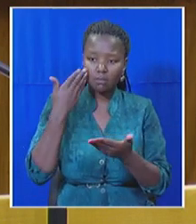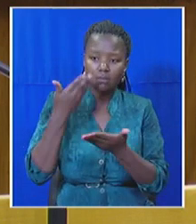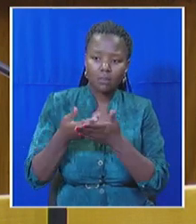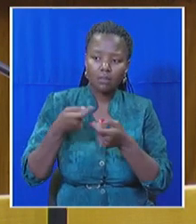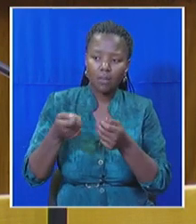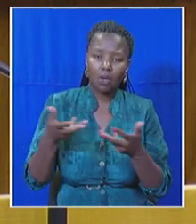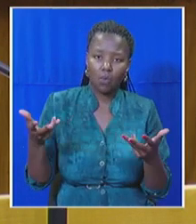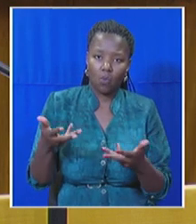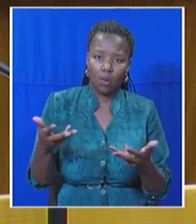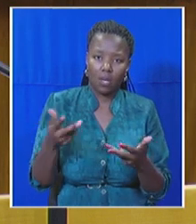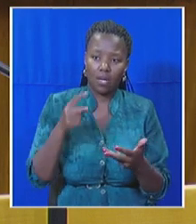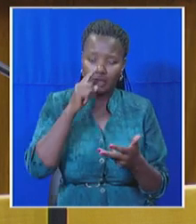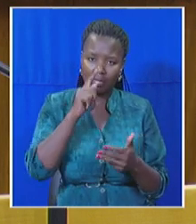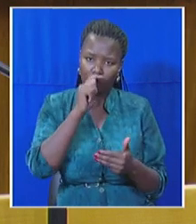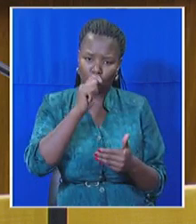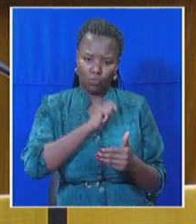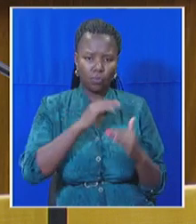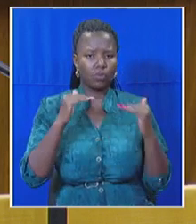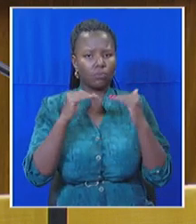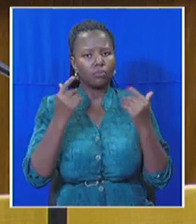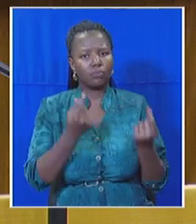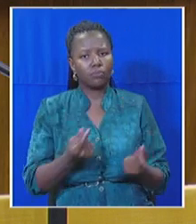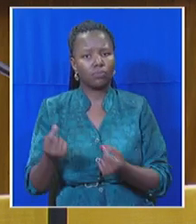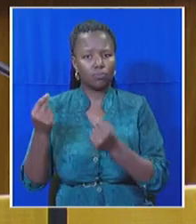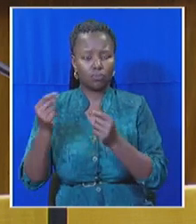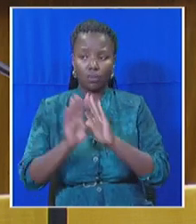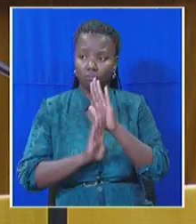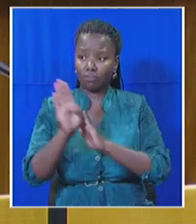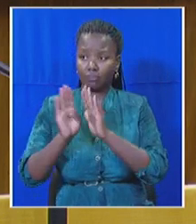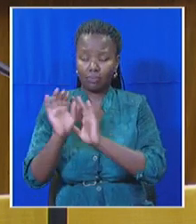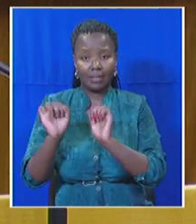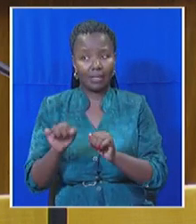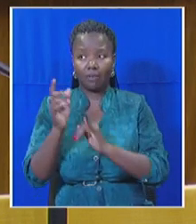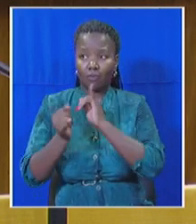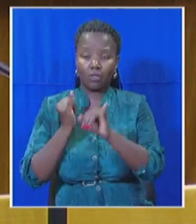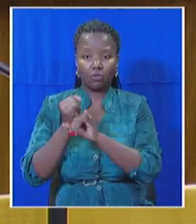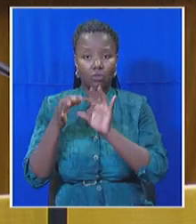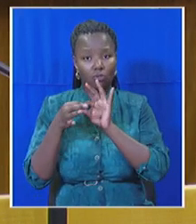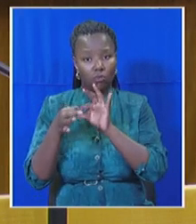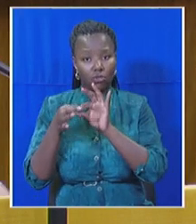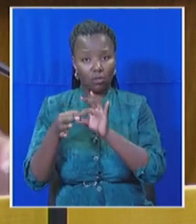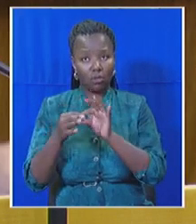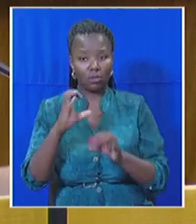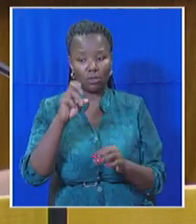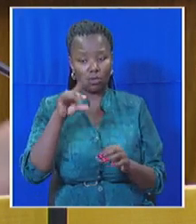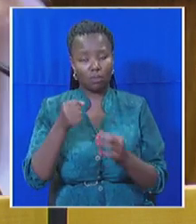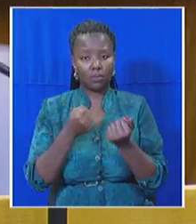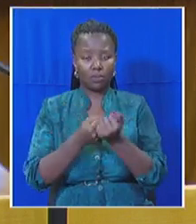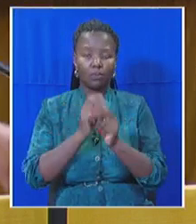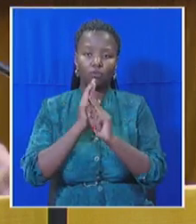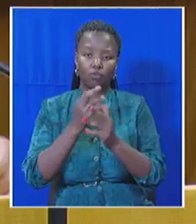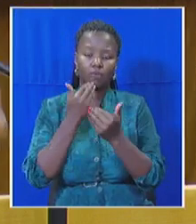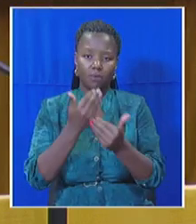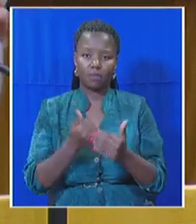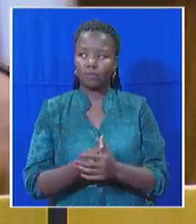democracy, cessation of wars and conflict, and enhanced trade from international relations. The Congress of the People will support the report.